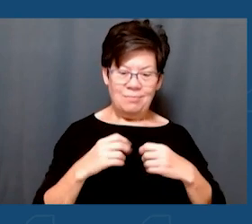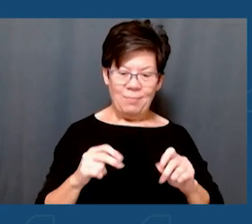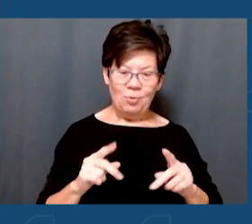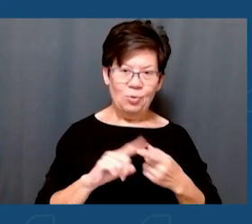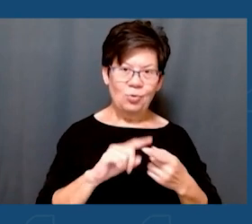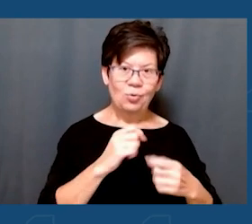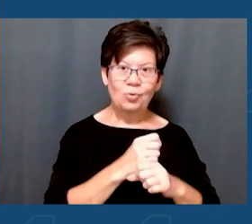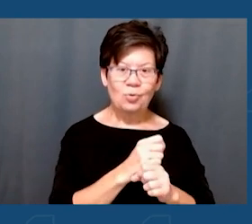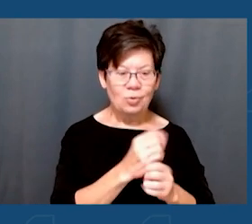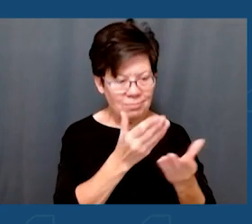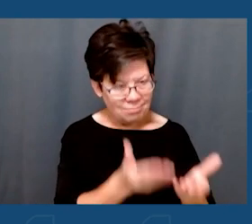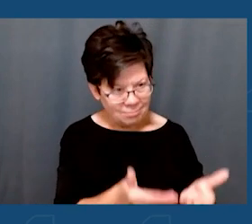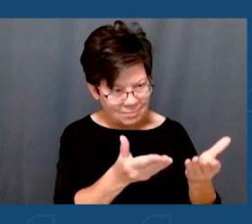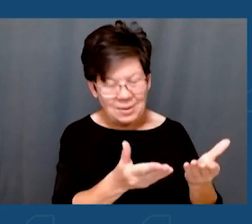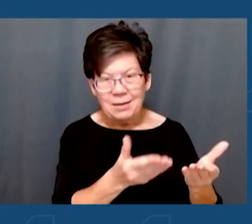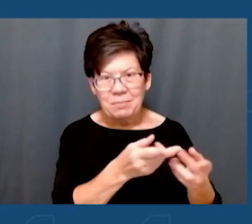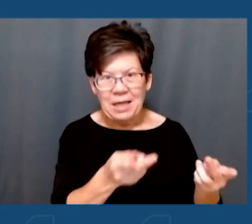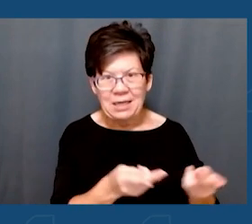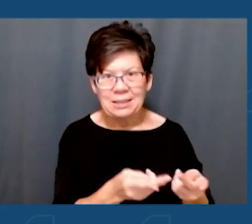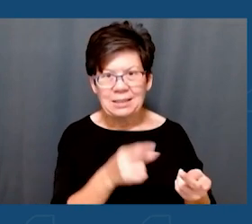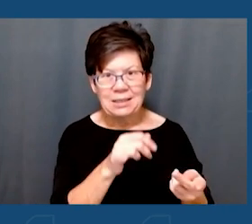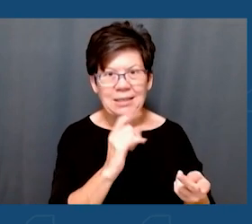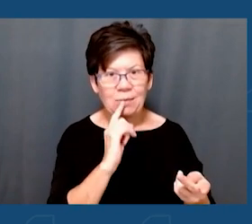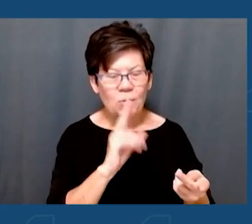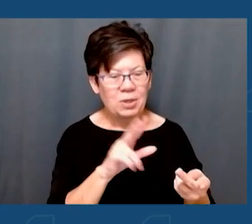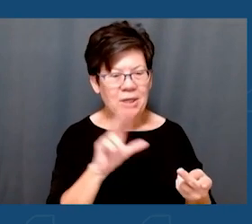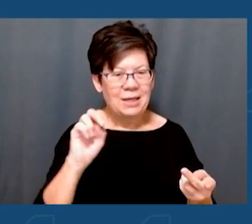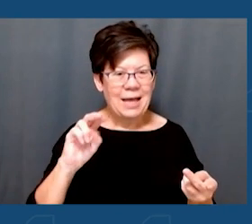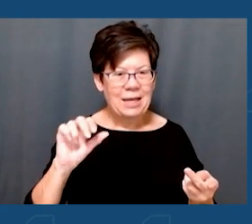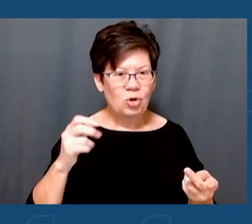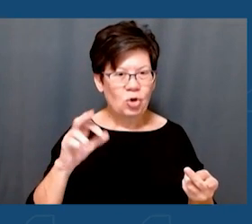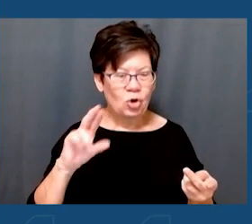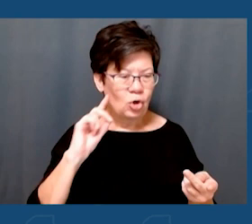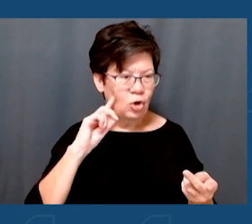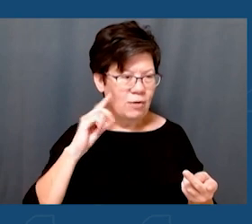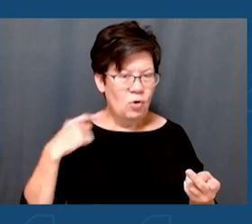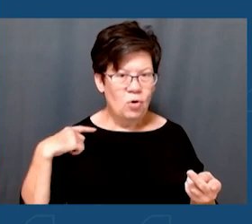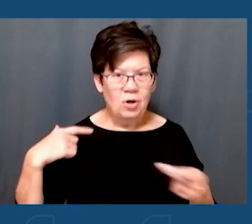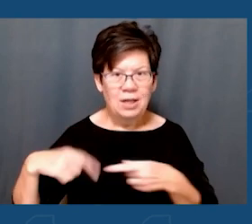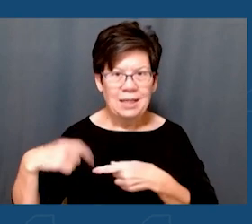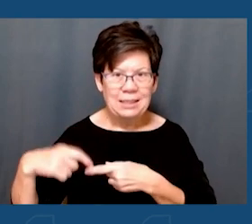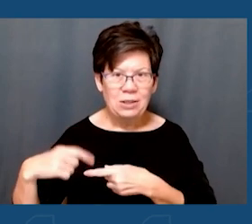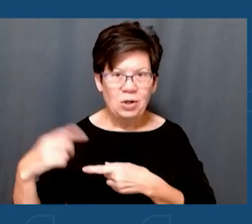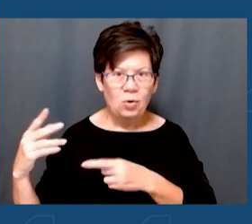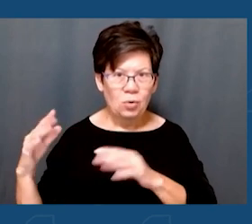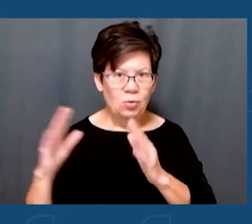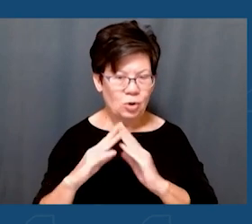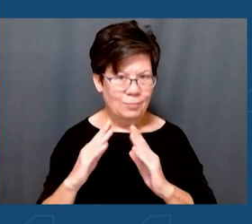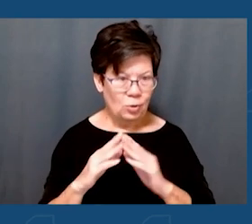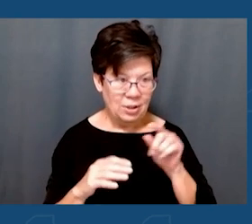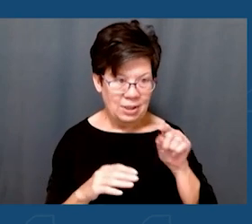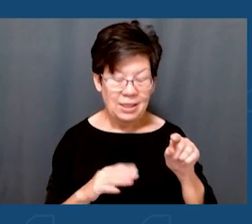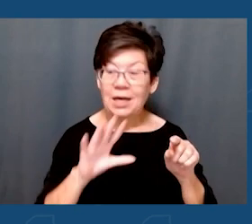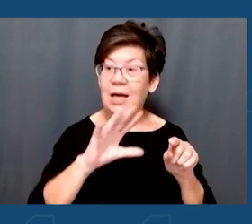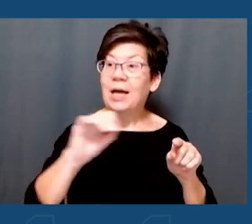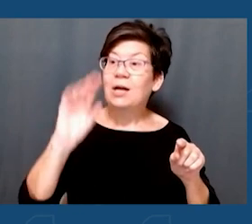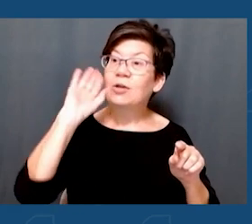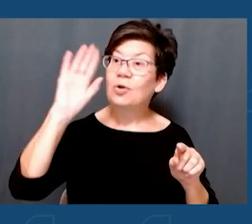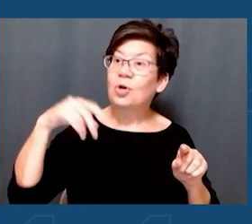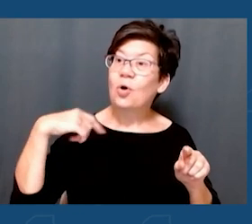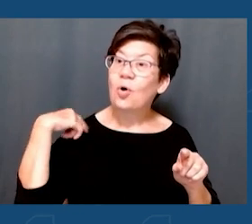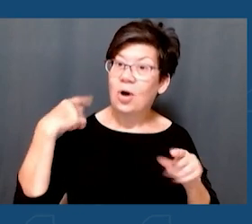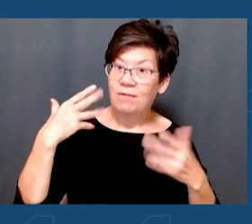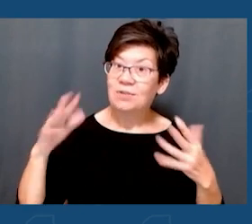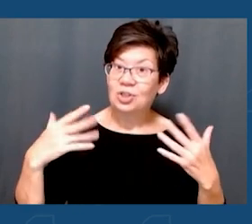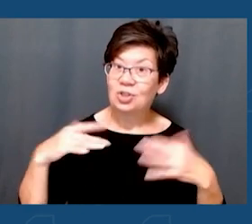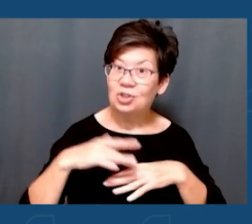for generations and be an anchor for the Latino community. And while you know I've been here before,